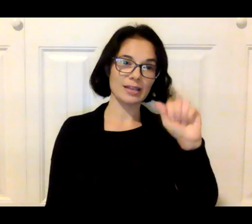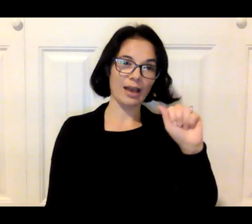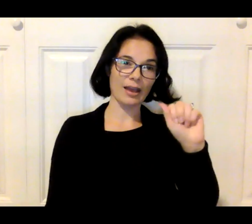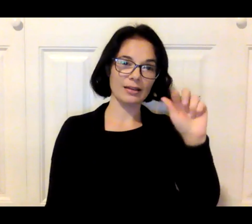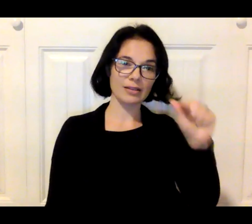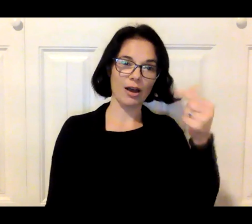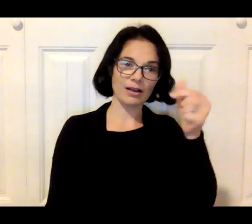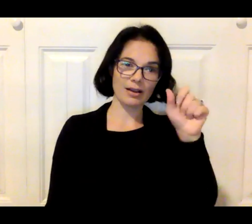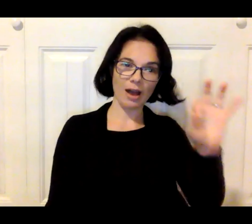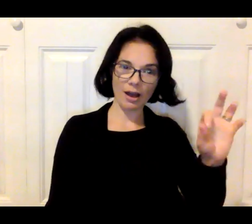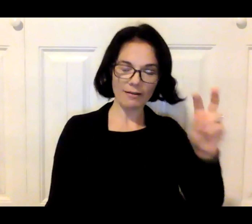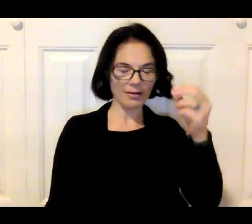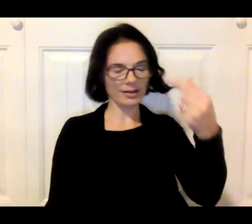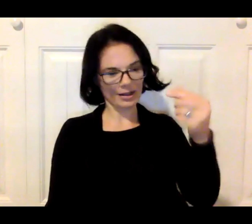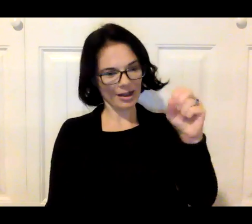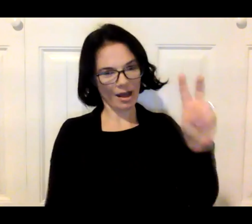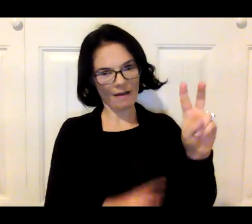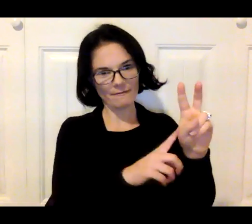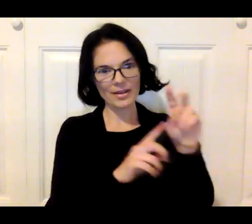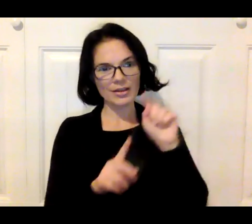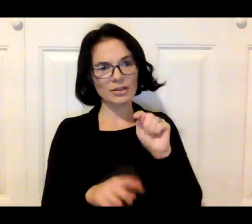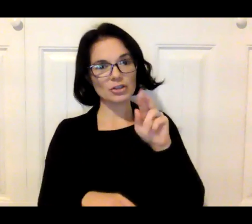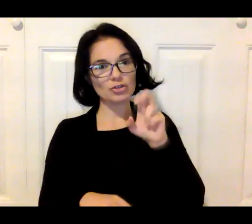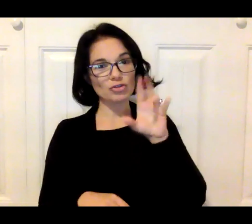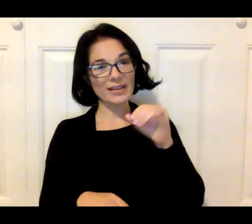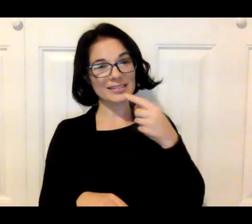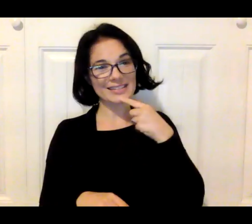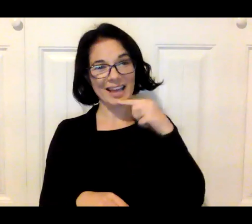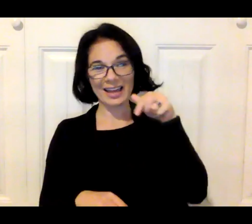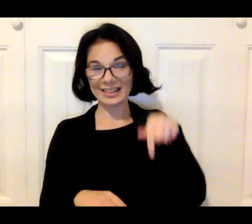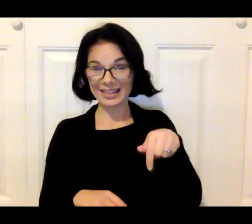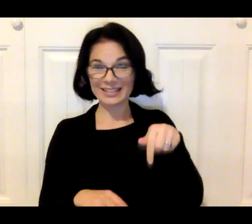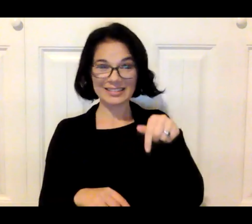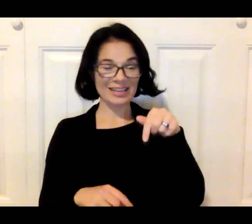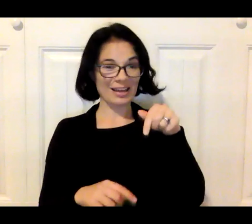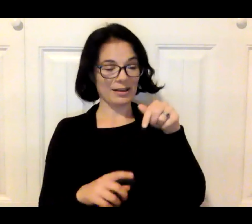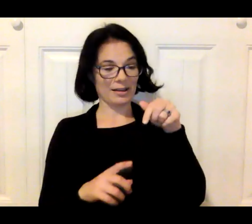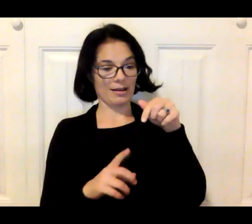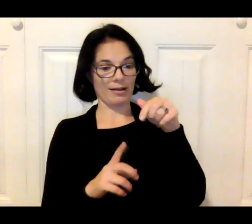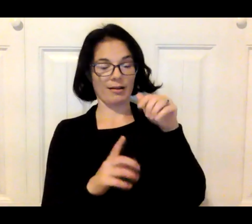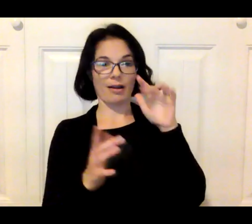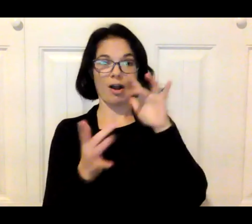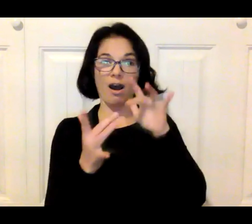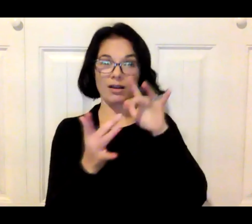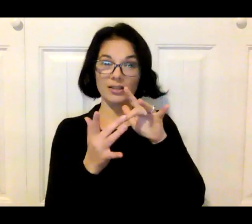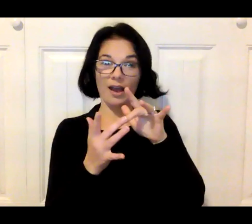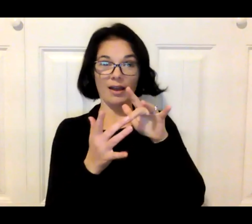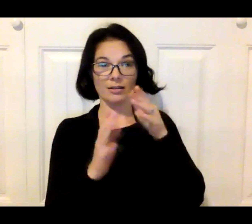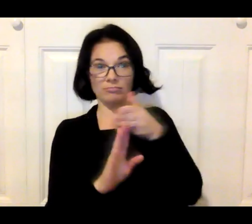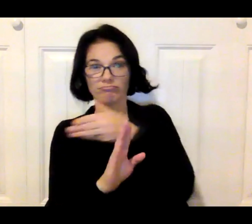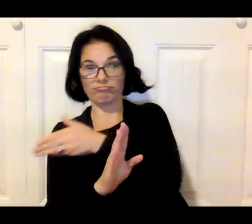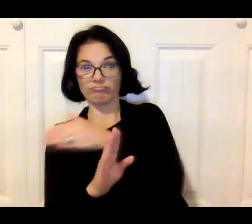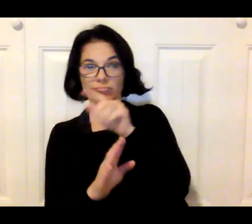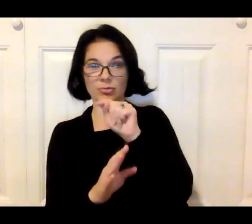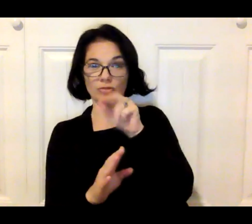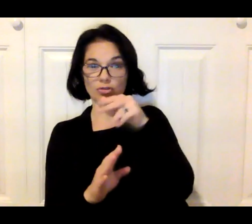Tracy is saying contact tracing is not national, and it is up to each state and individual to decide which